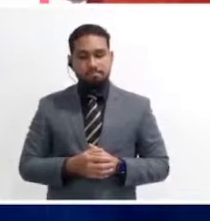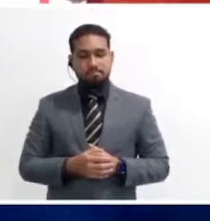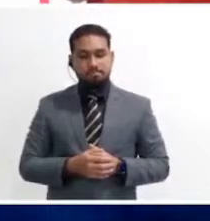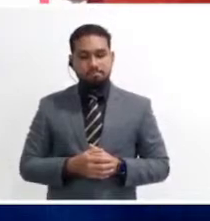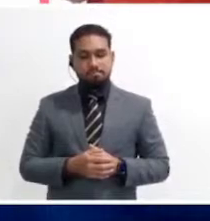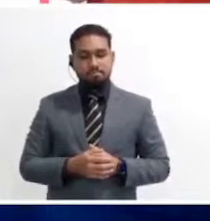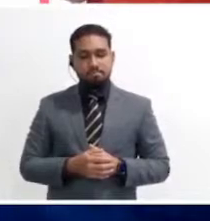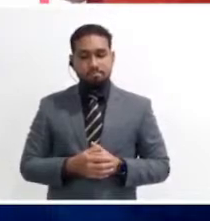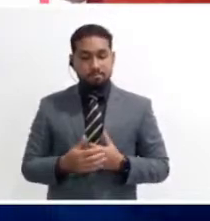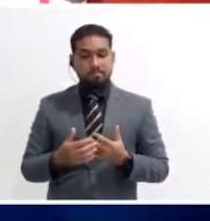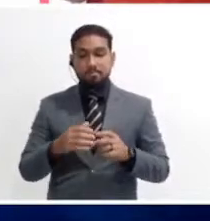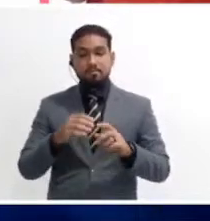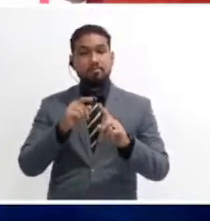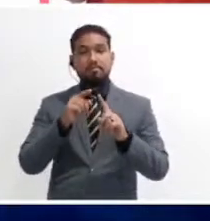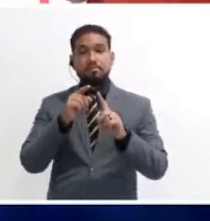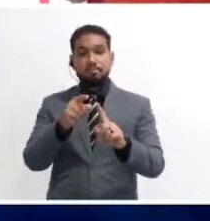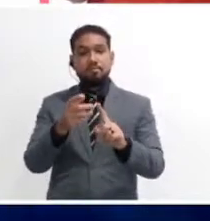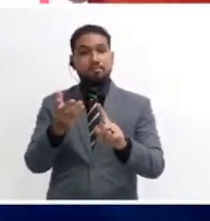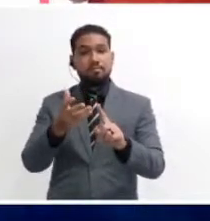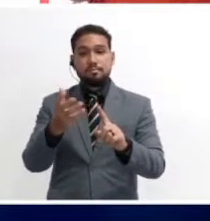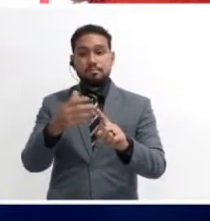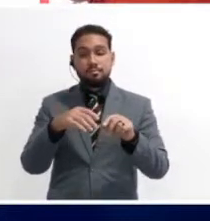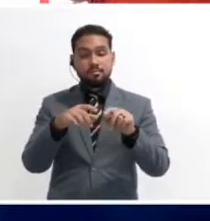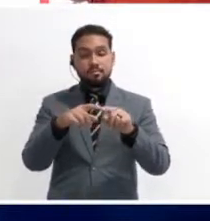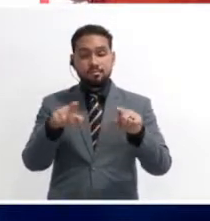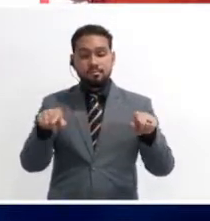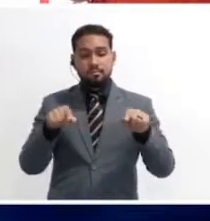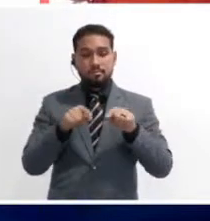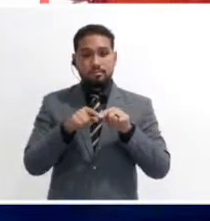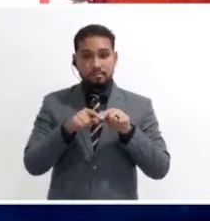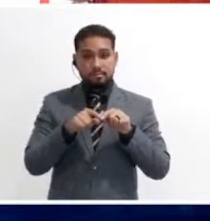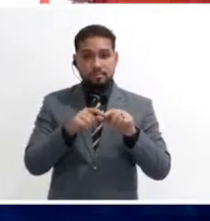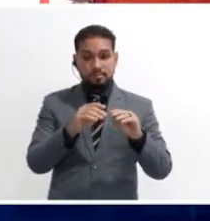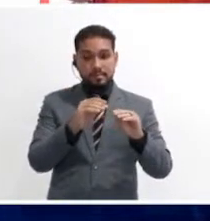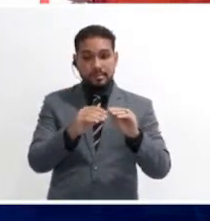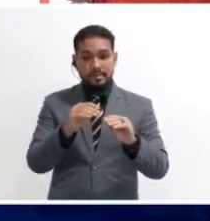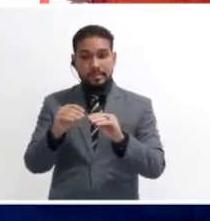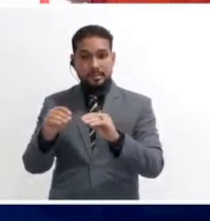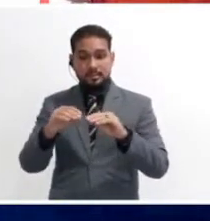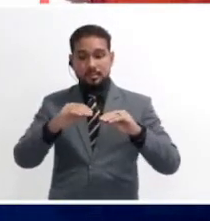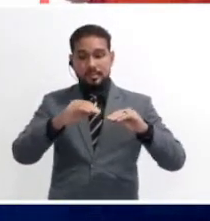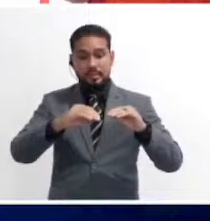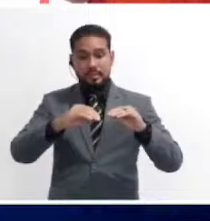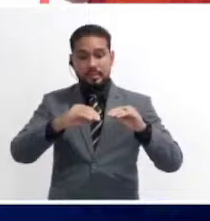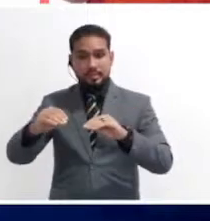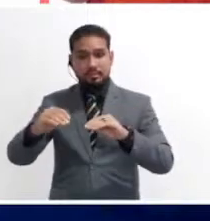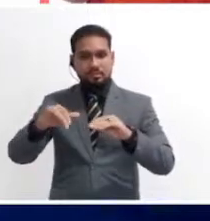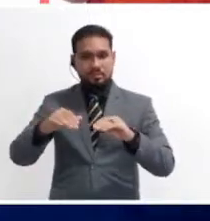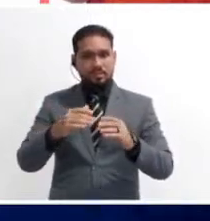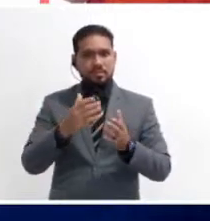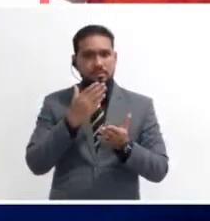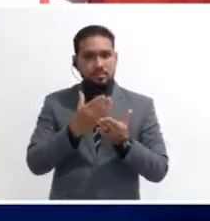be big enough and wide enough pitch so that they can go through a standard surface mount process.